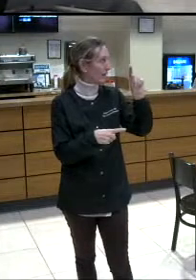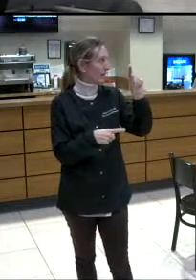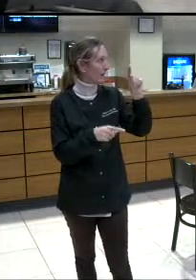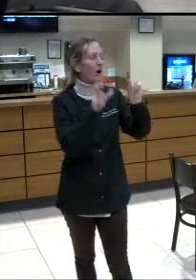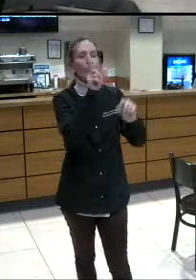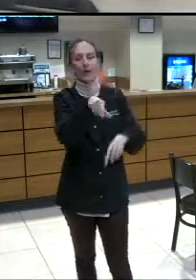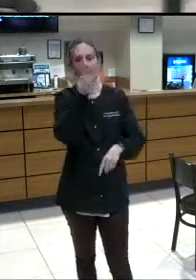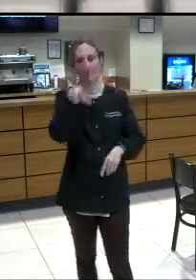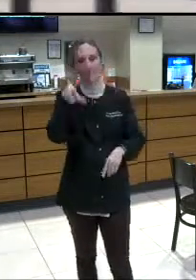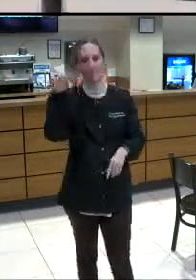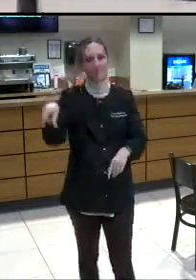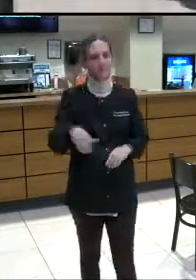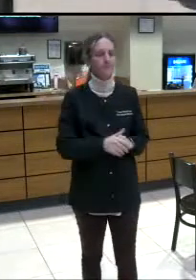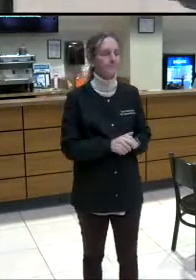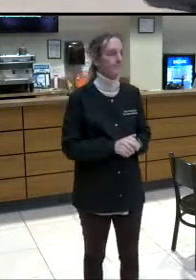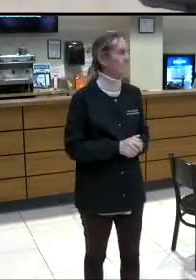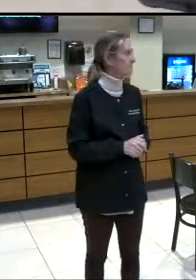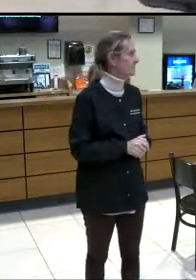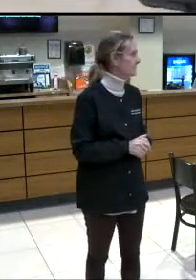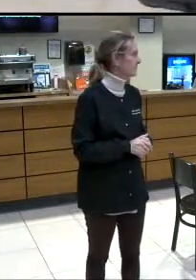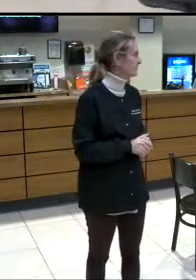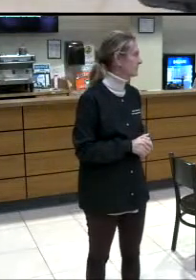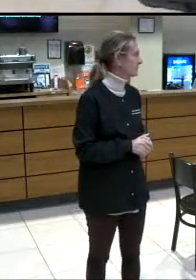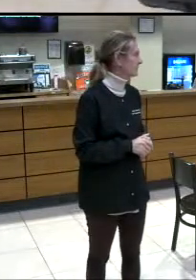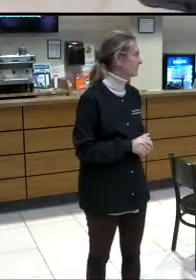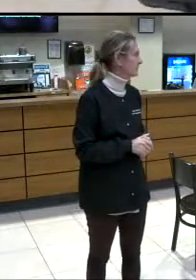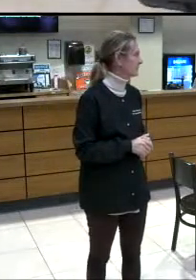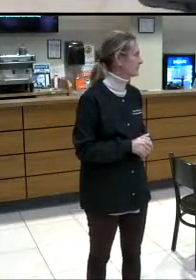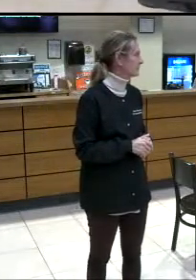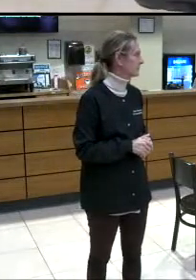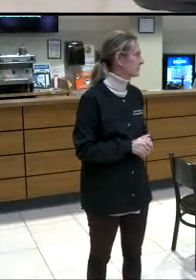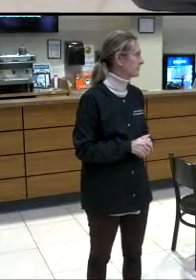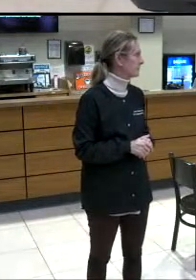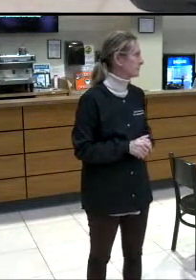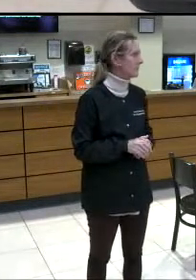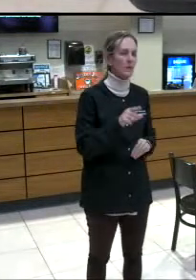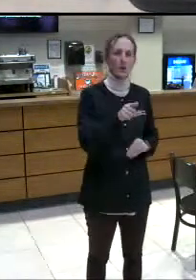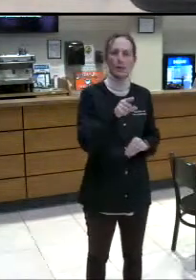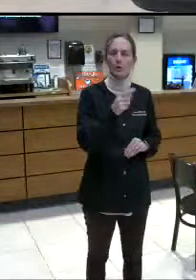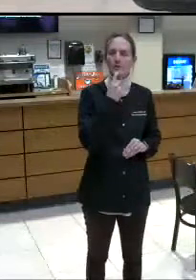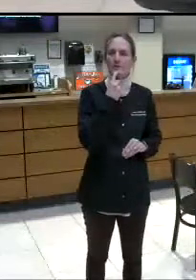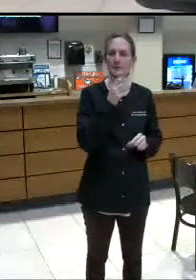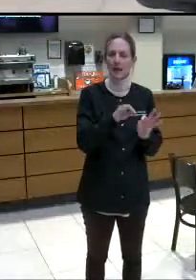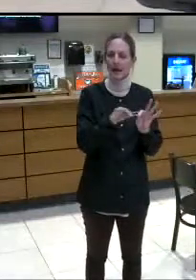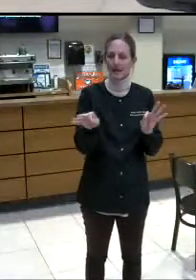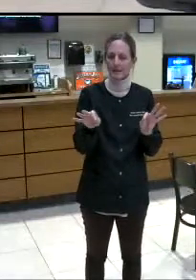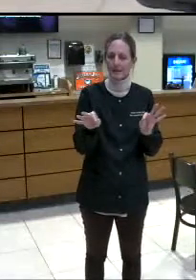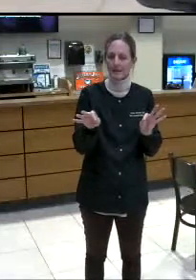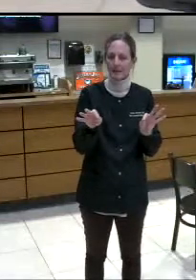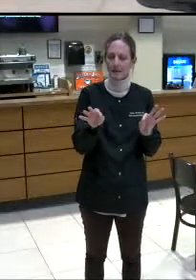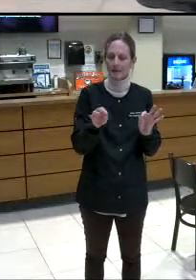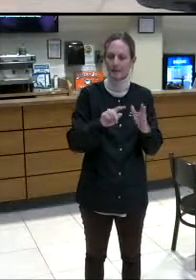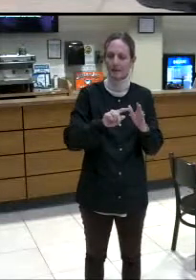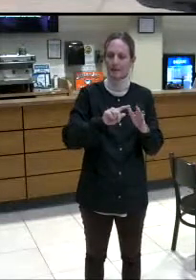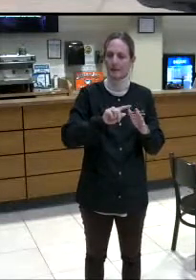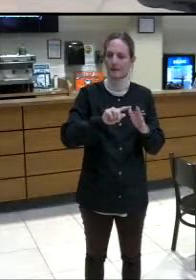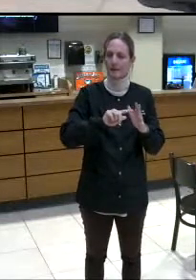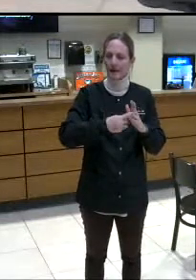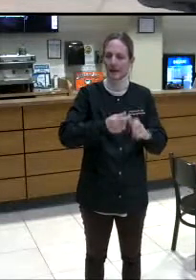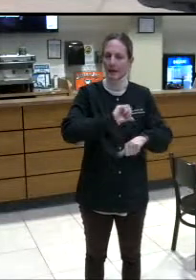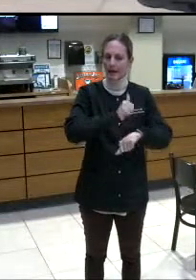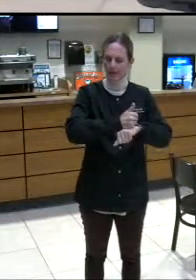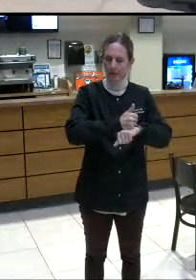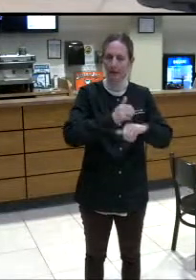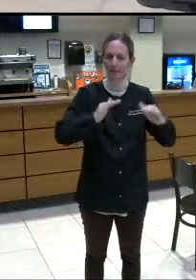Yeah, that one. So can you, you just used this in a sentence a minute ago, implement balanced literacy and